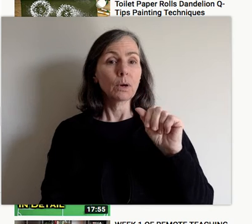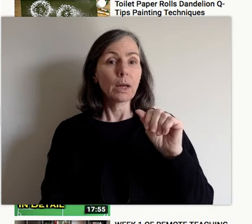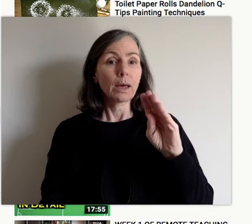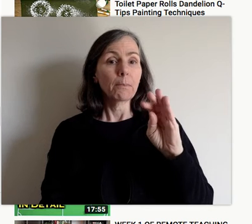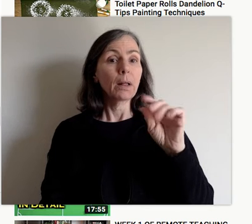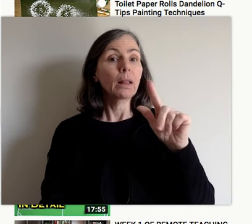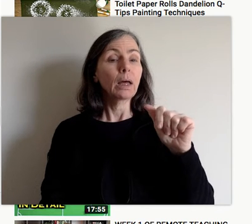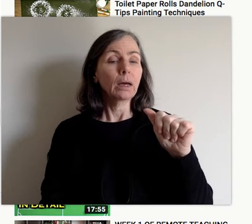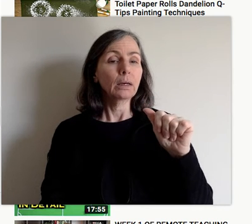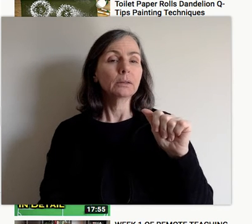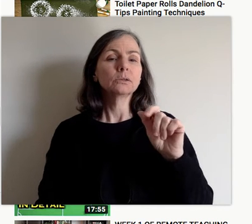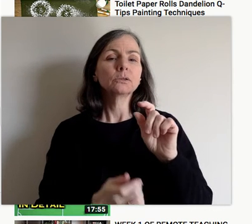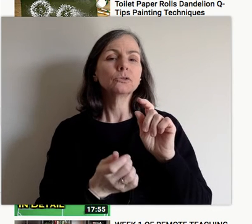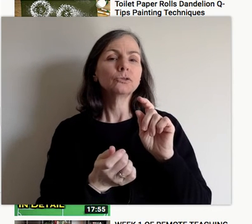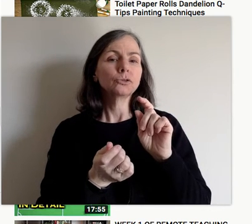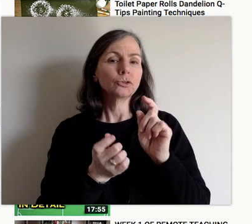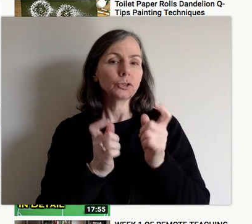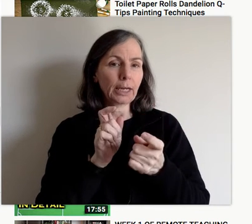changes